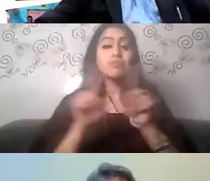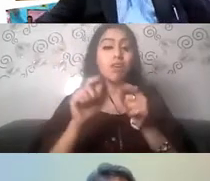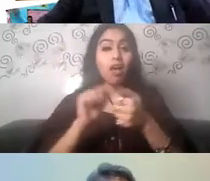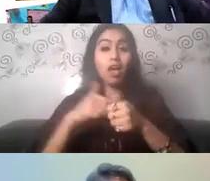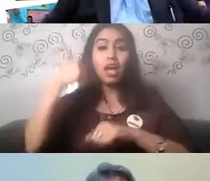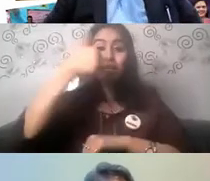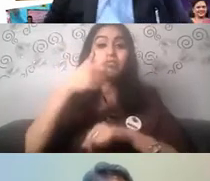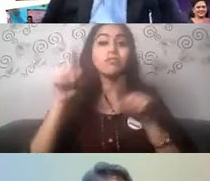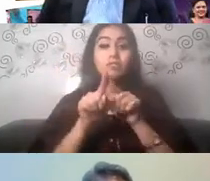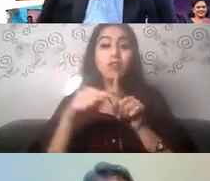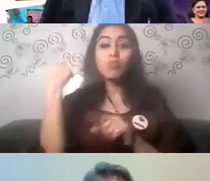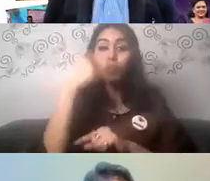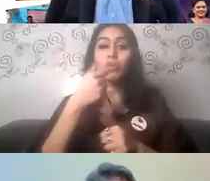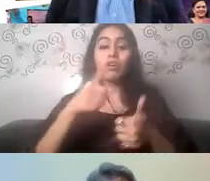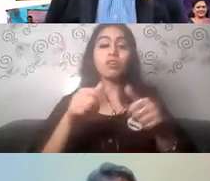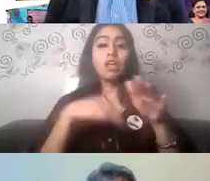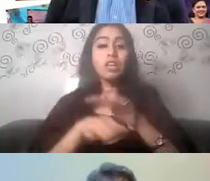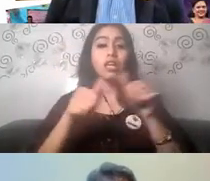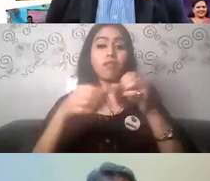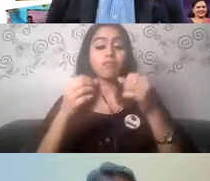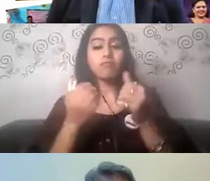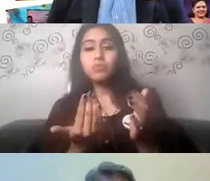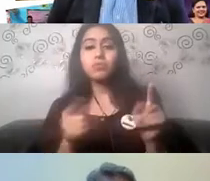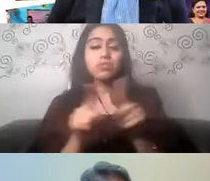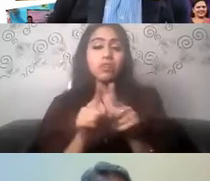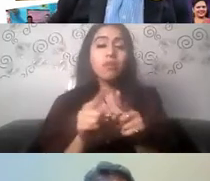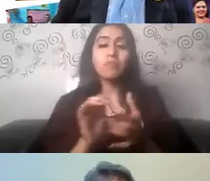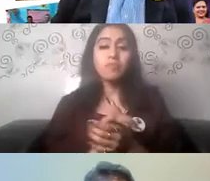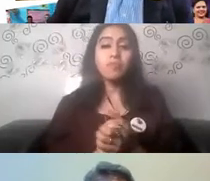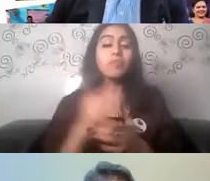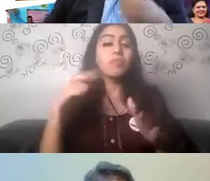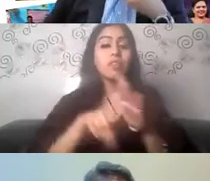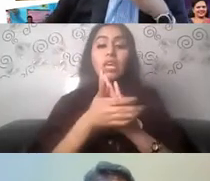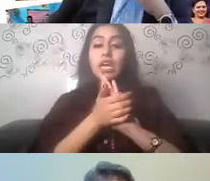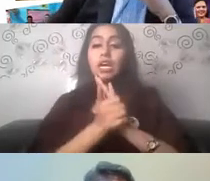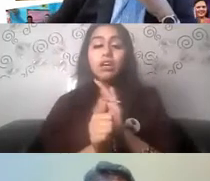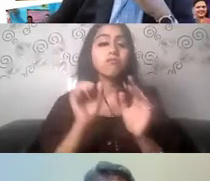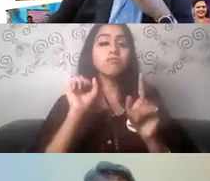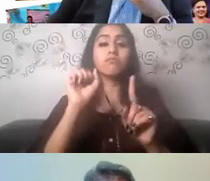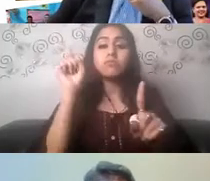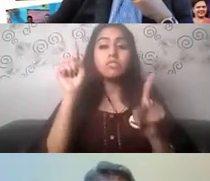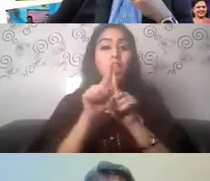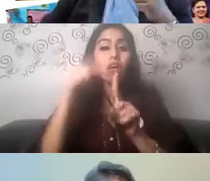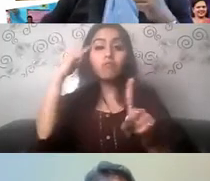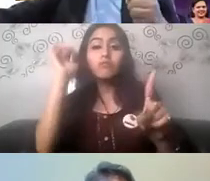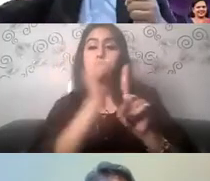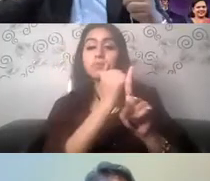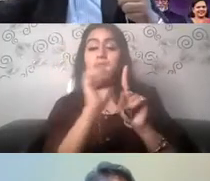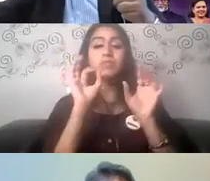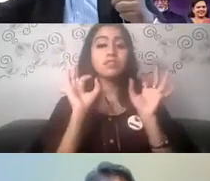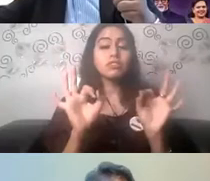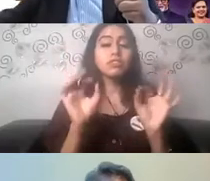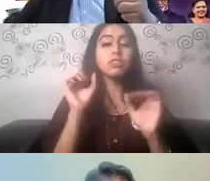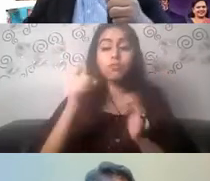inclusion at AbilityNet. Recognized as an expert on accessibility and digital inclusion, Robin is